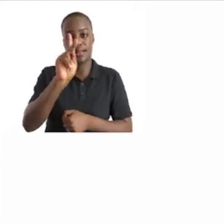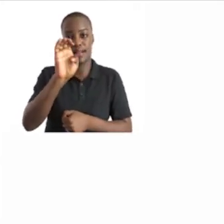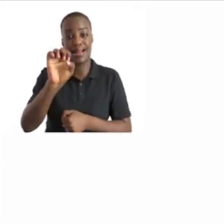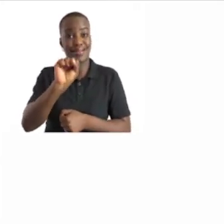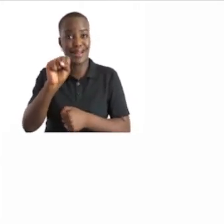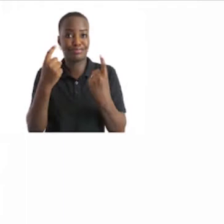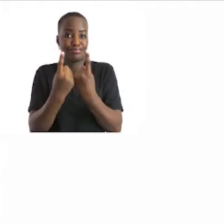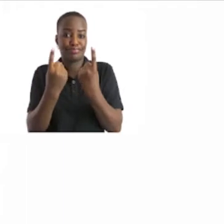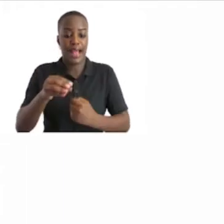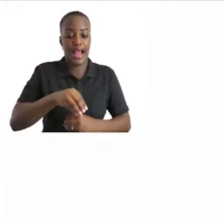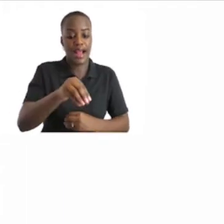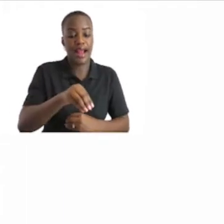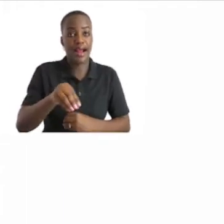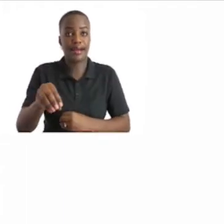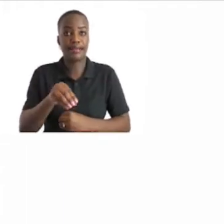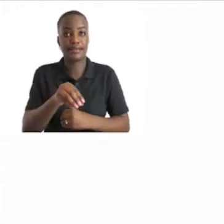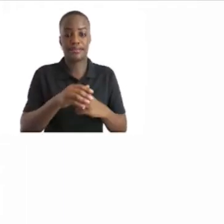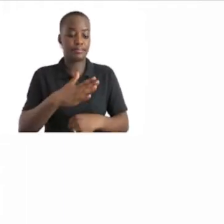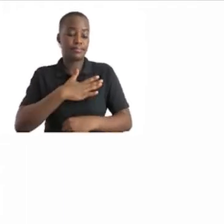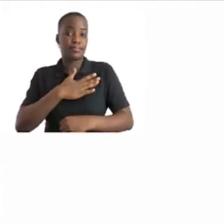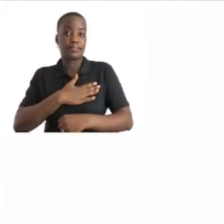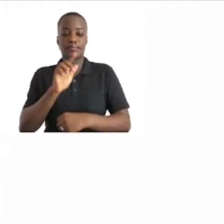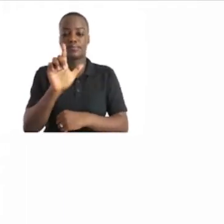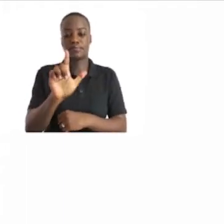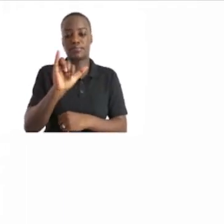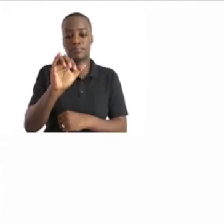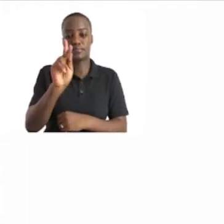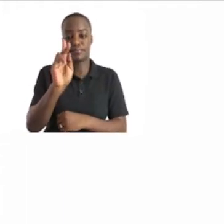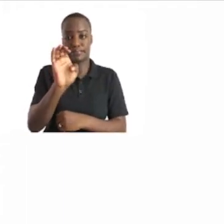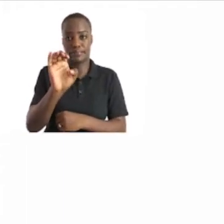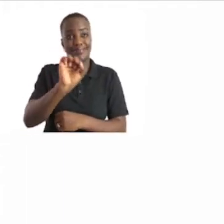chess. I'd like you to please write the word likes.